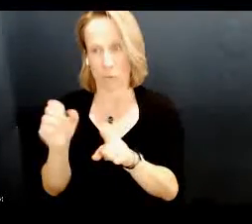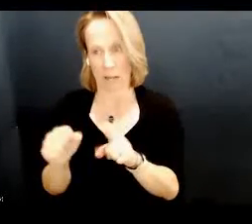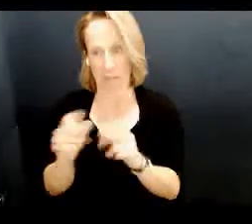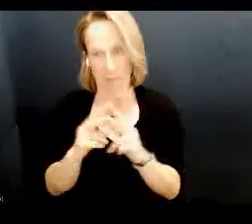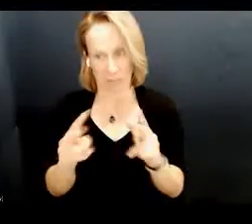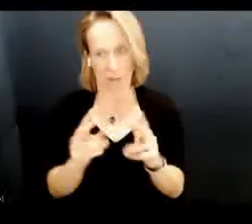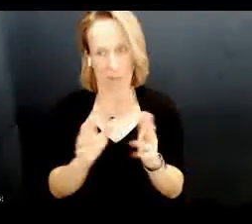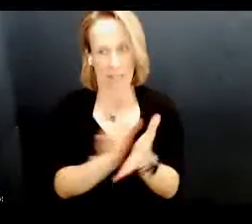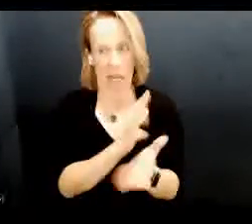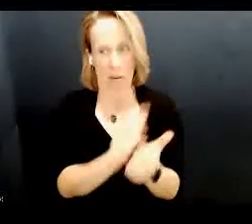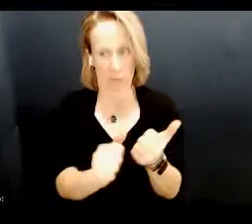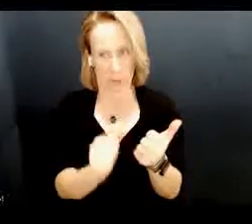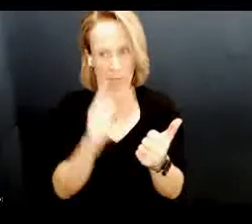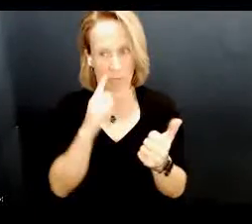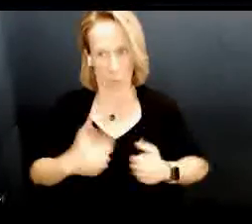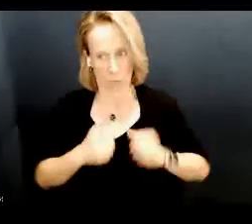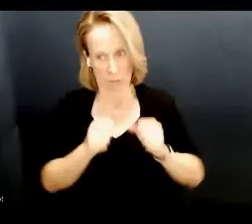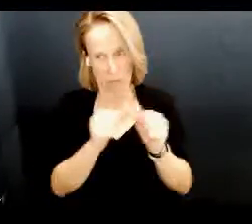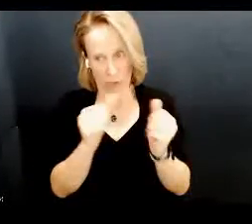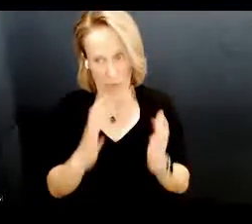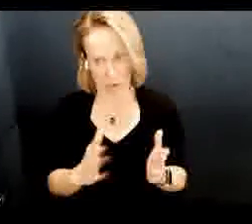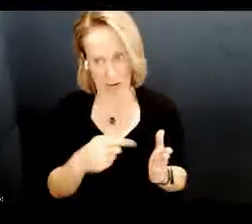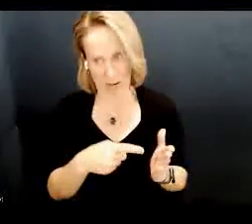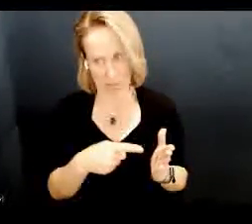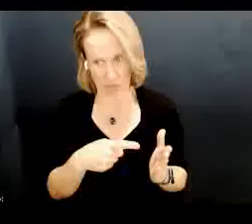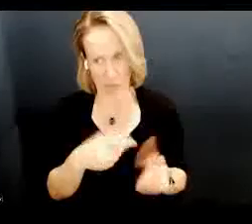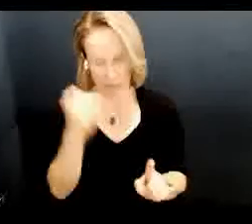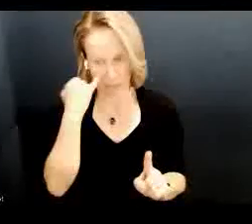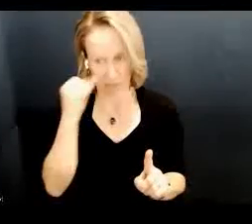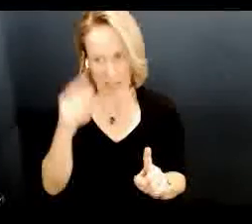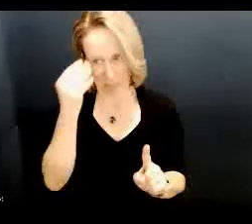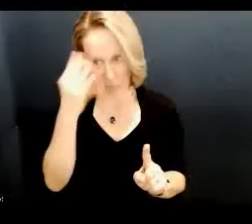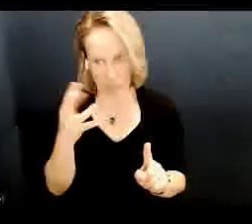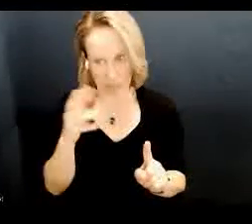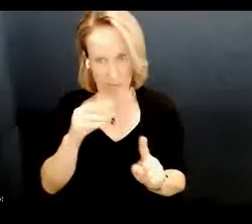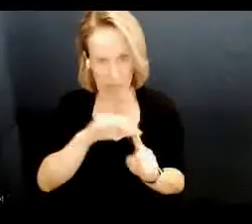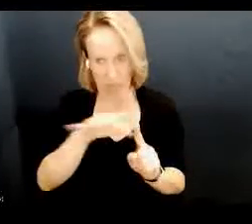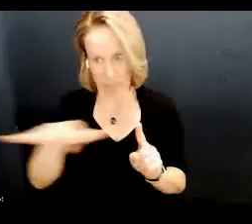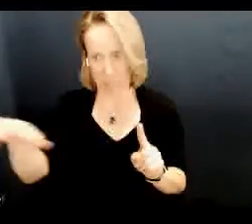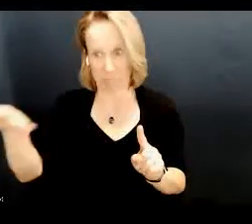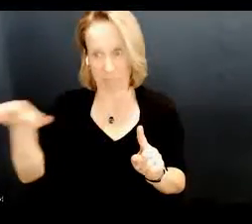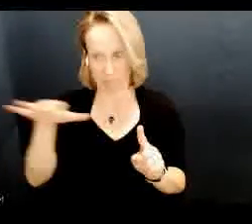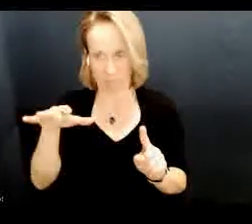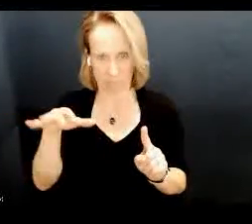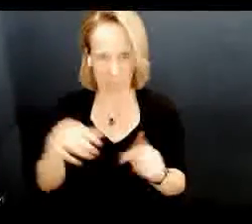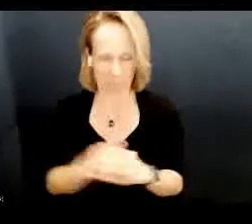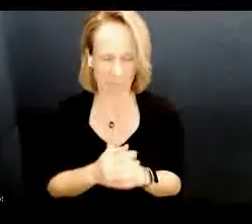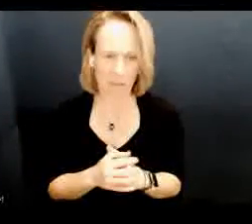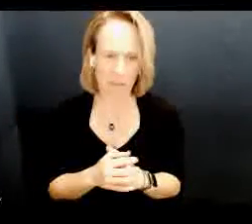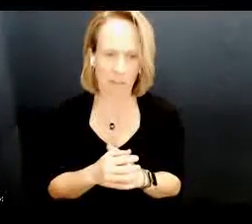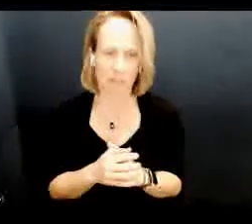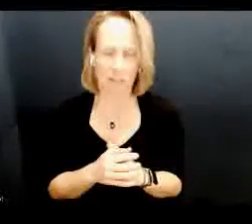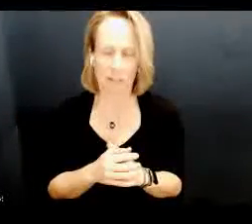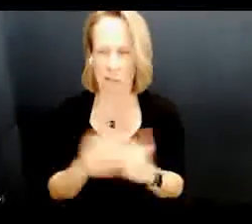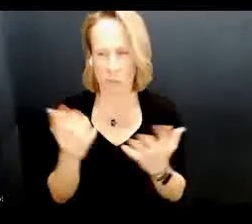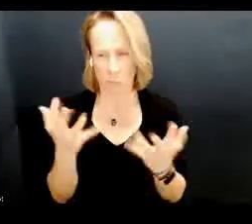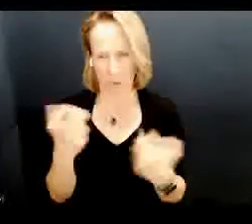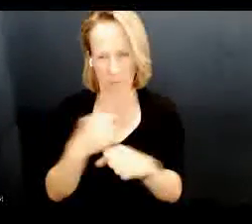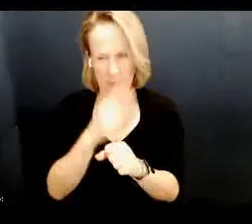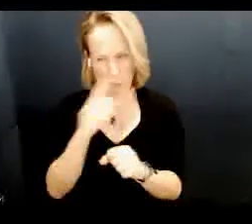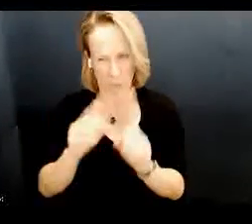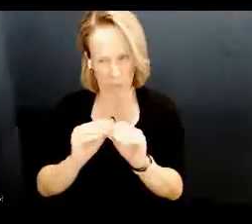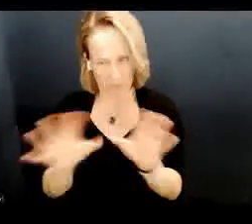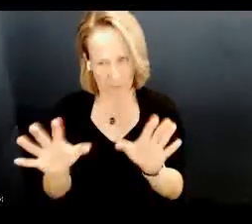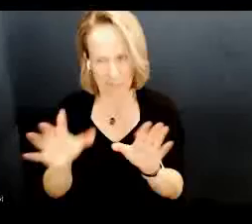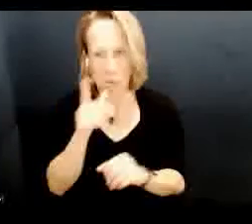survivor if some of that information is shared. So we want to make sure it's super clear who can share